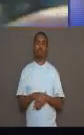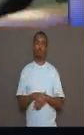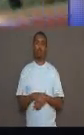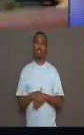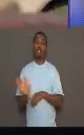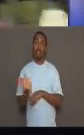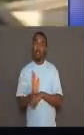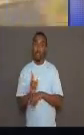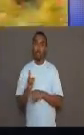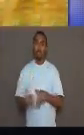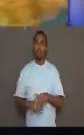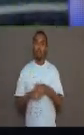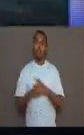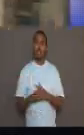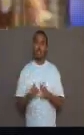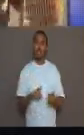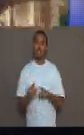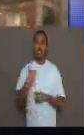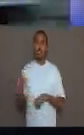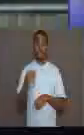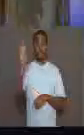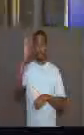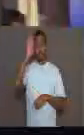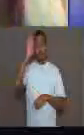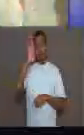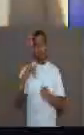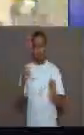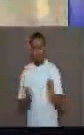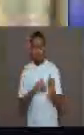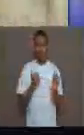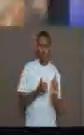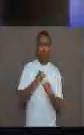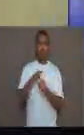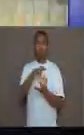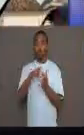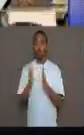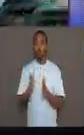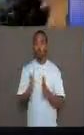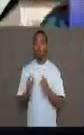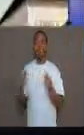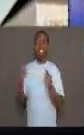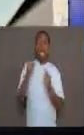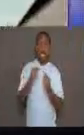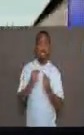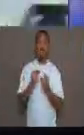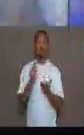The film begins as James Bond chases a terrorist in Uganda.